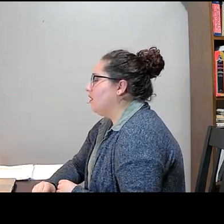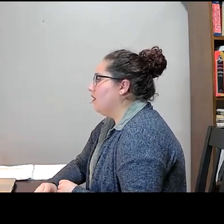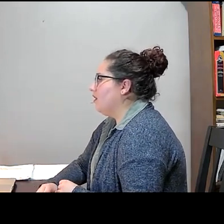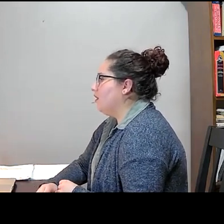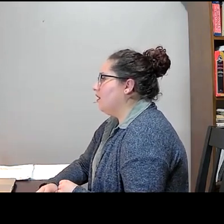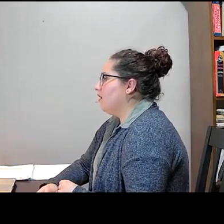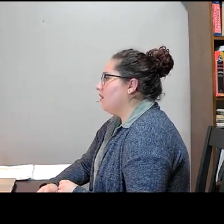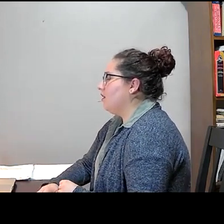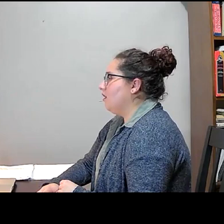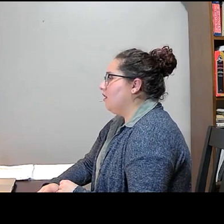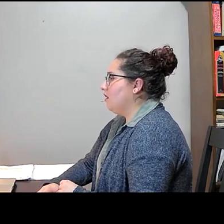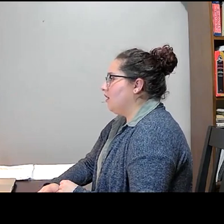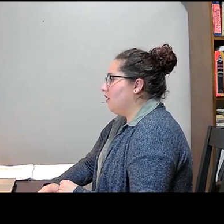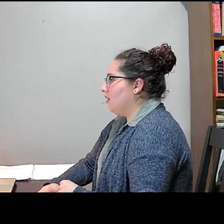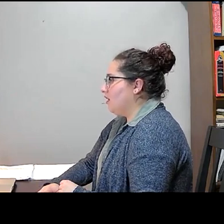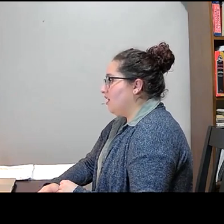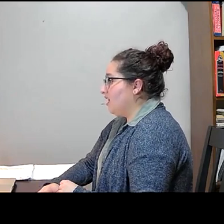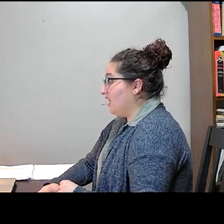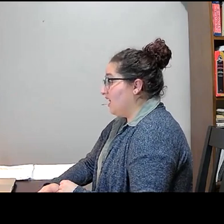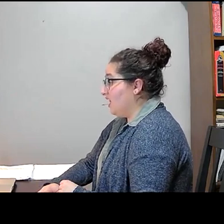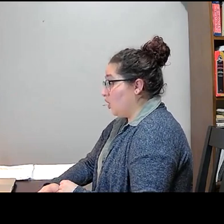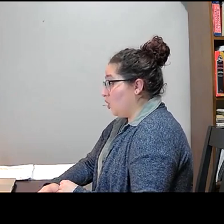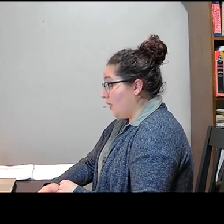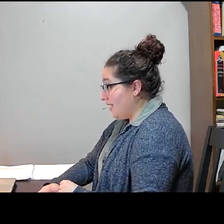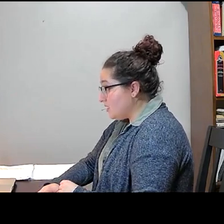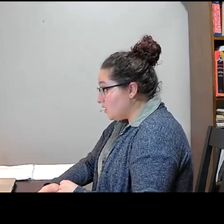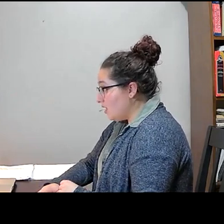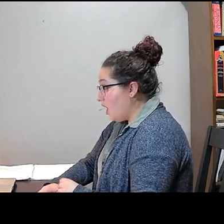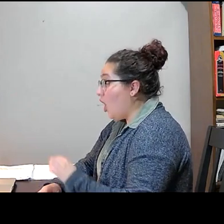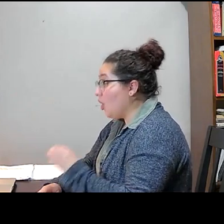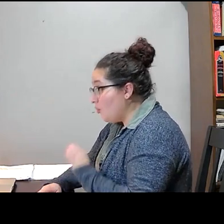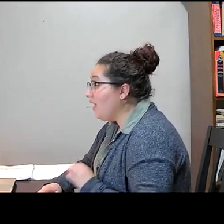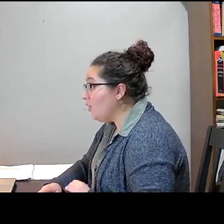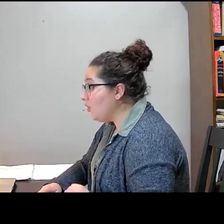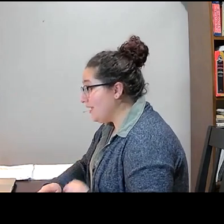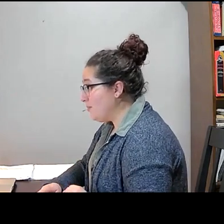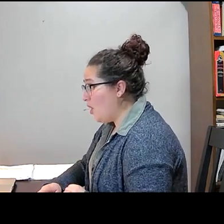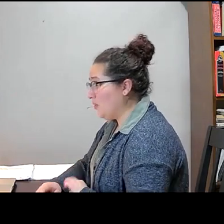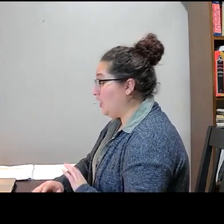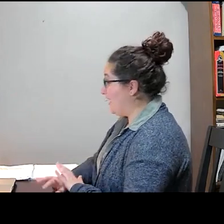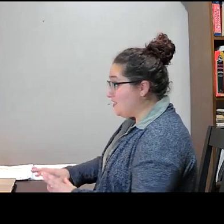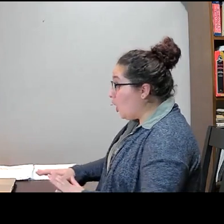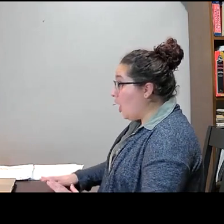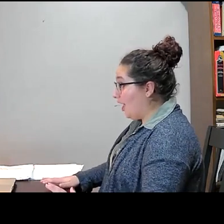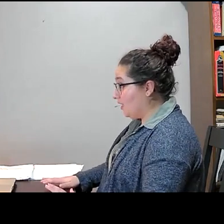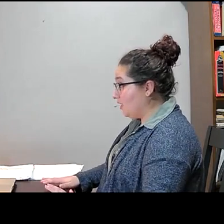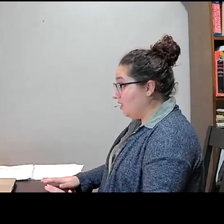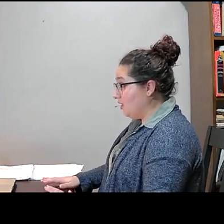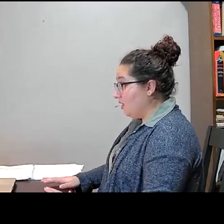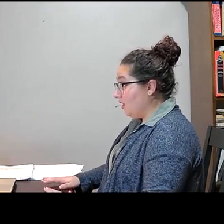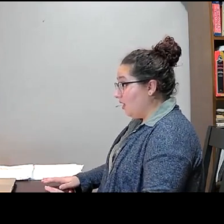We couldn't afford to pay him. He quit? Our one and only embalmer is